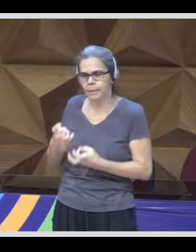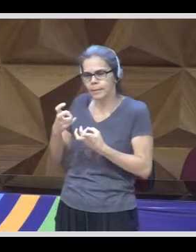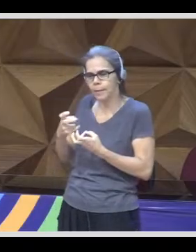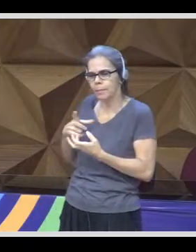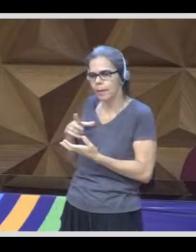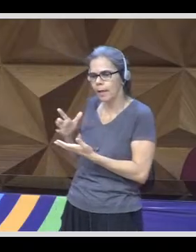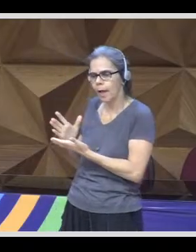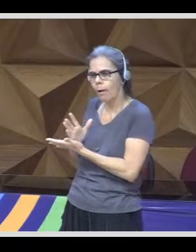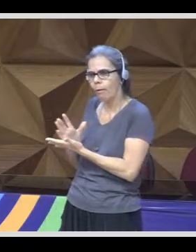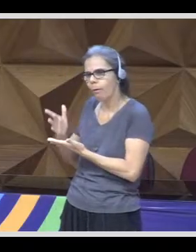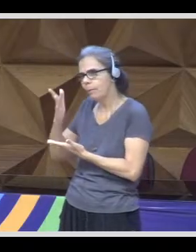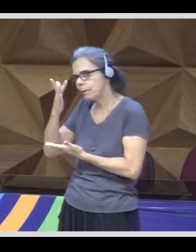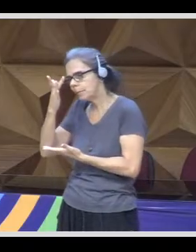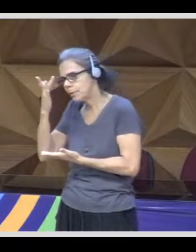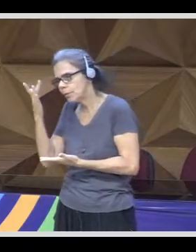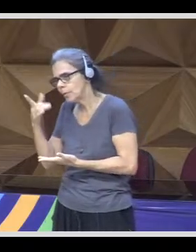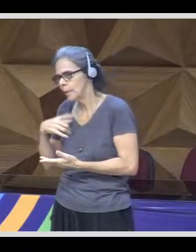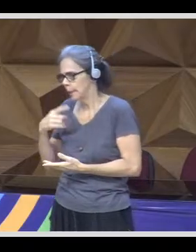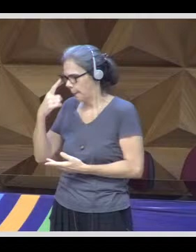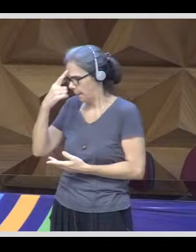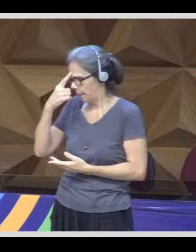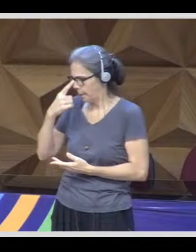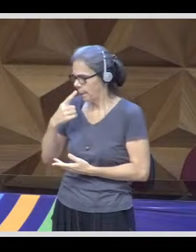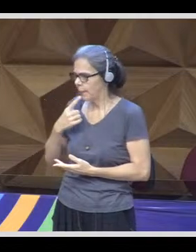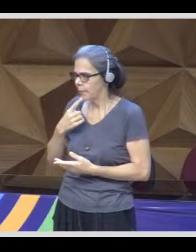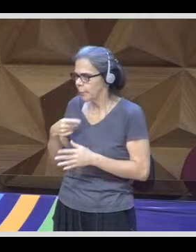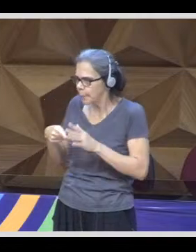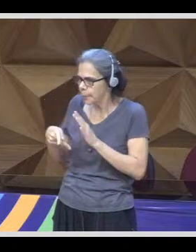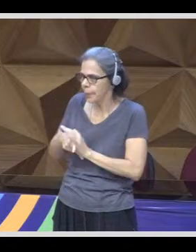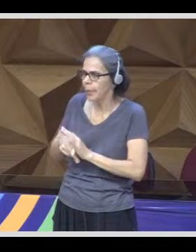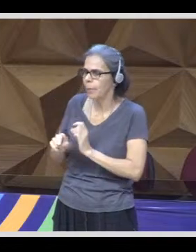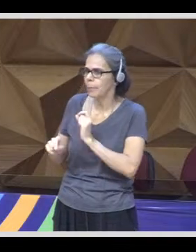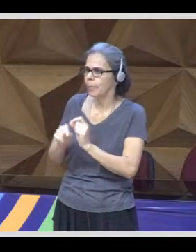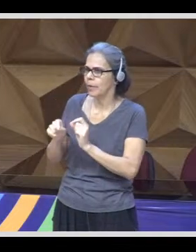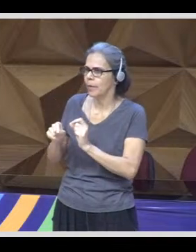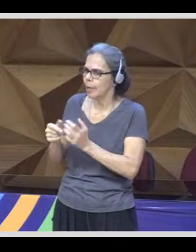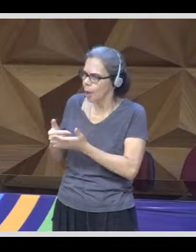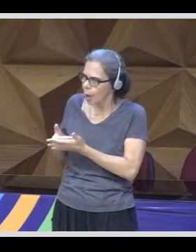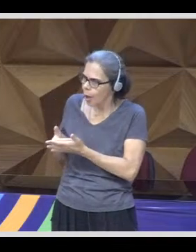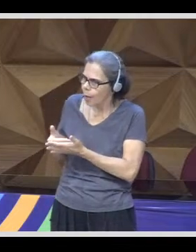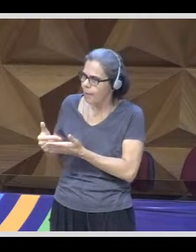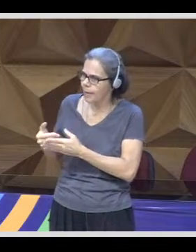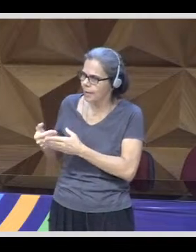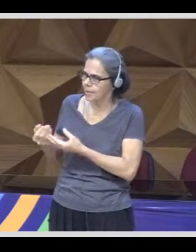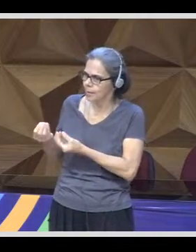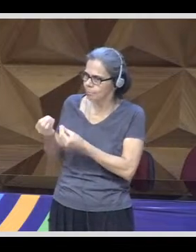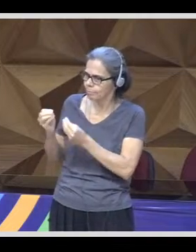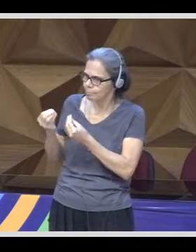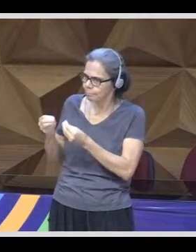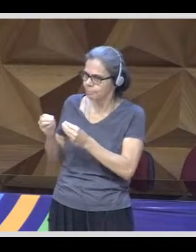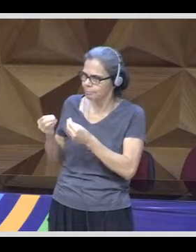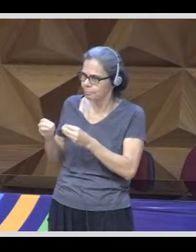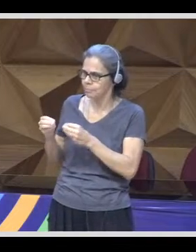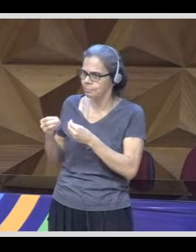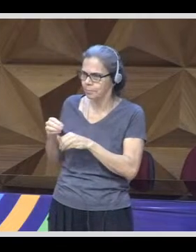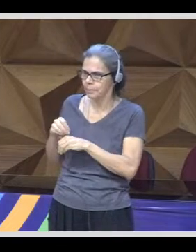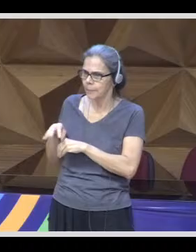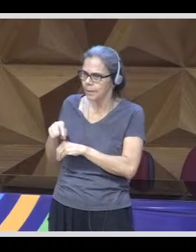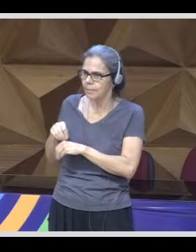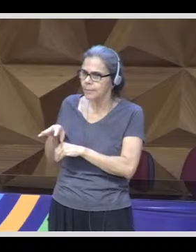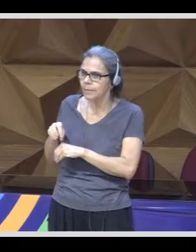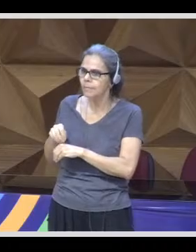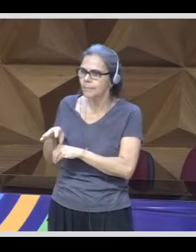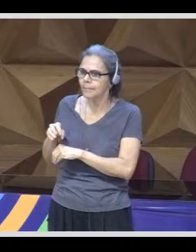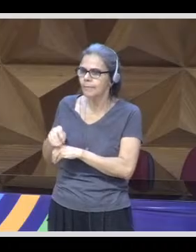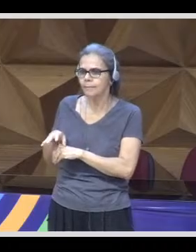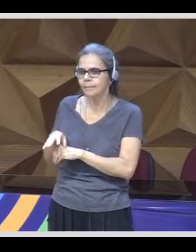We have those that respond to those initiators and keep the conversation going. We have those that respond